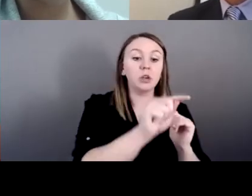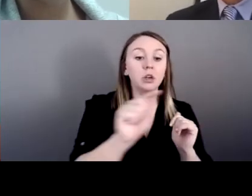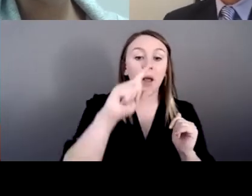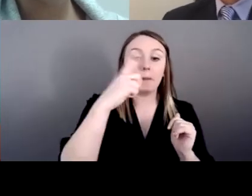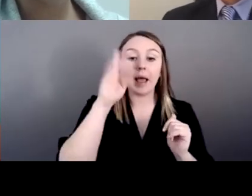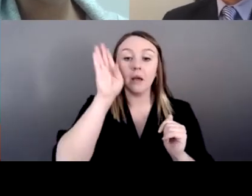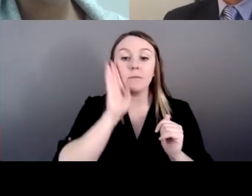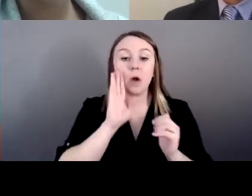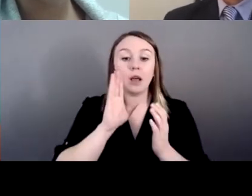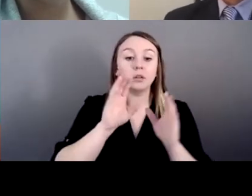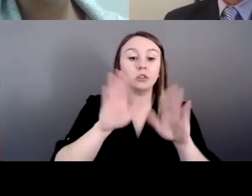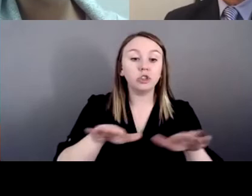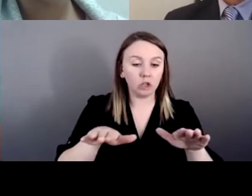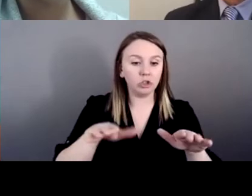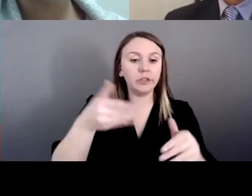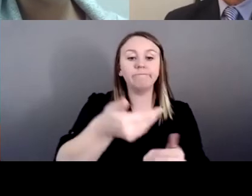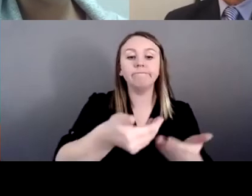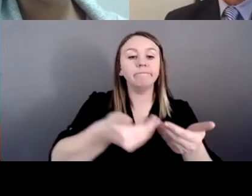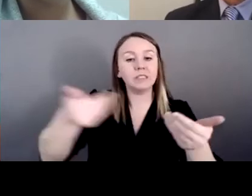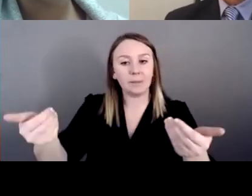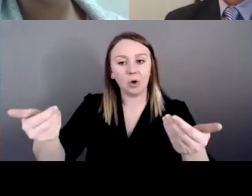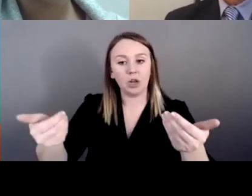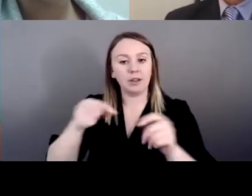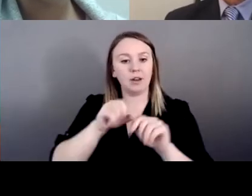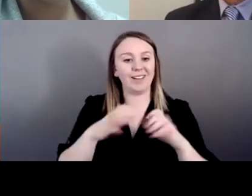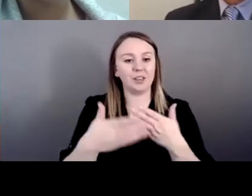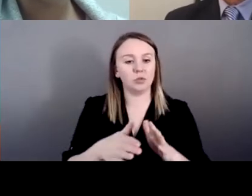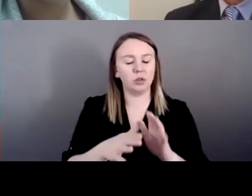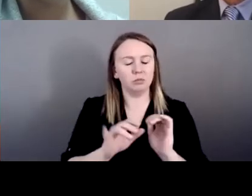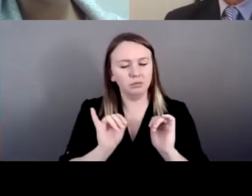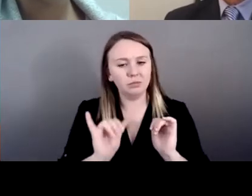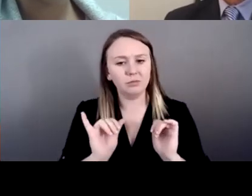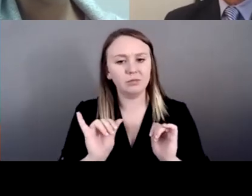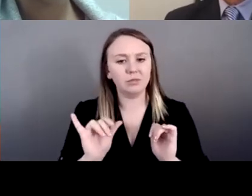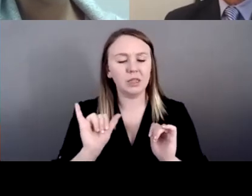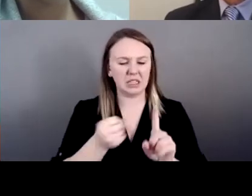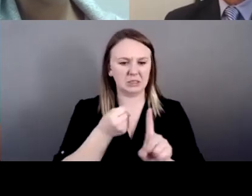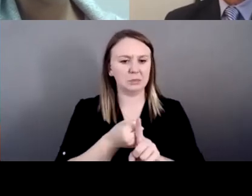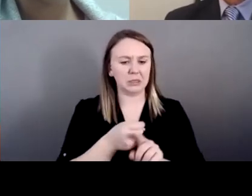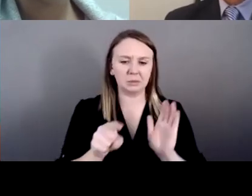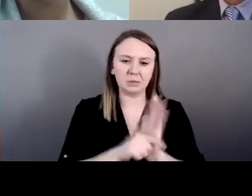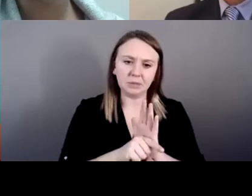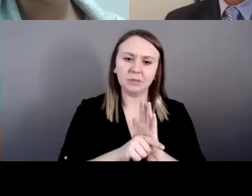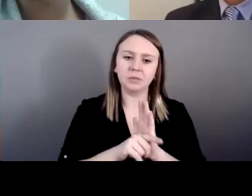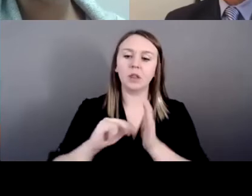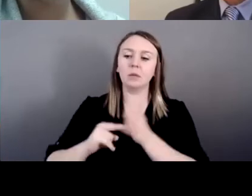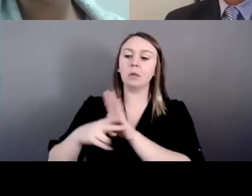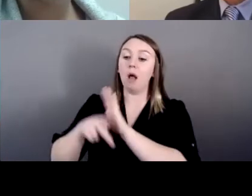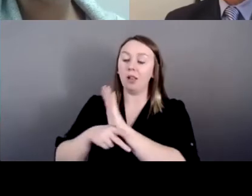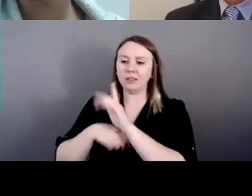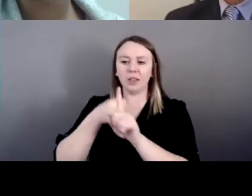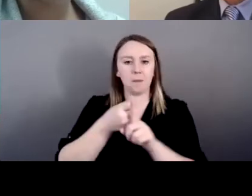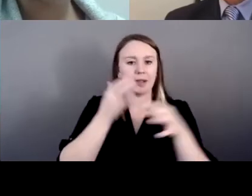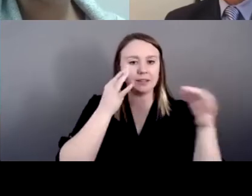community. And so we see these ways in which policies really impact choices. And it's not to say that all teachers or